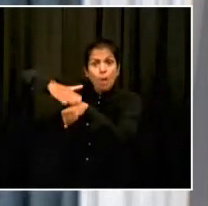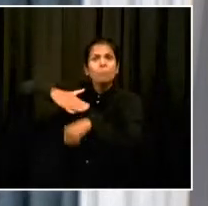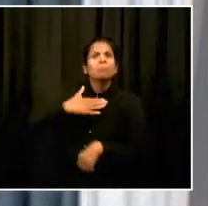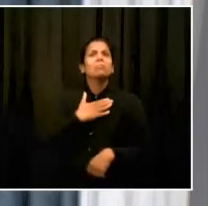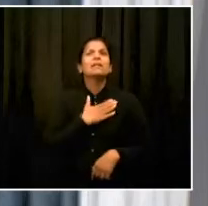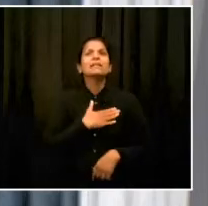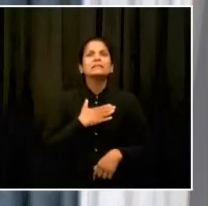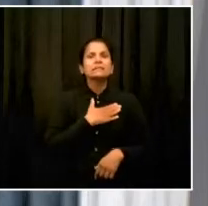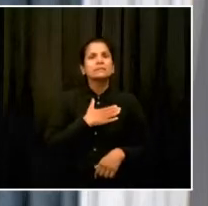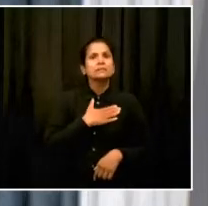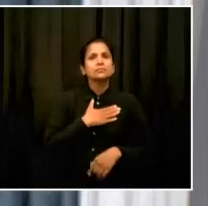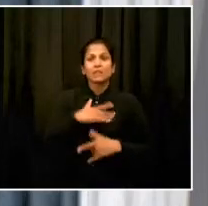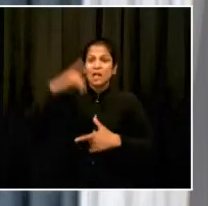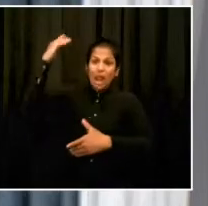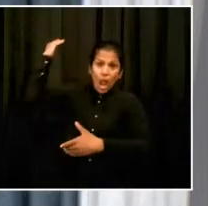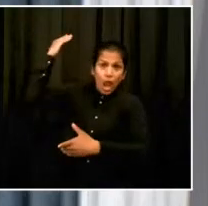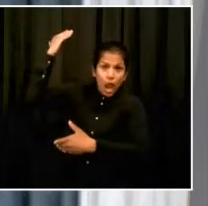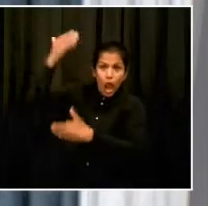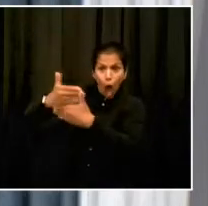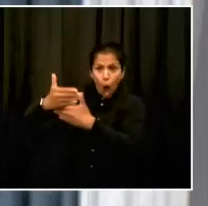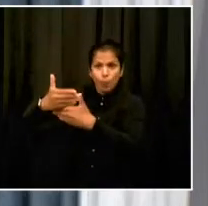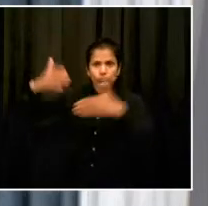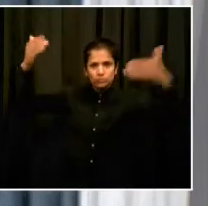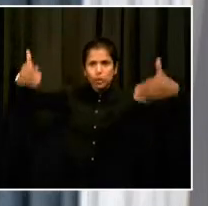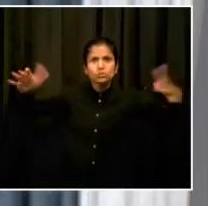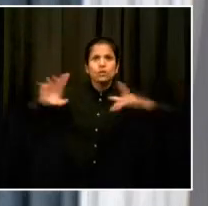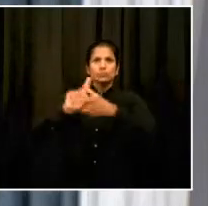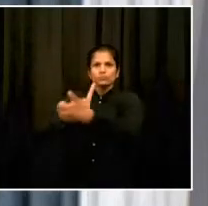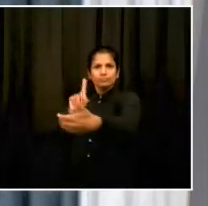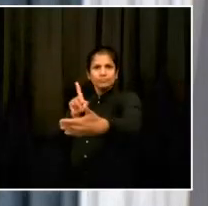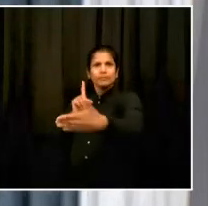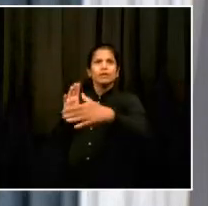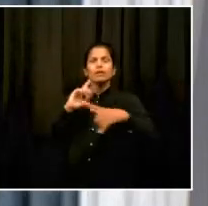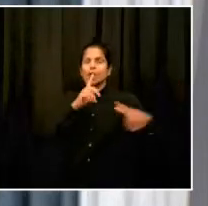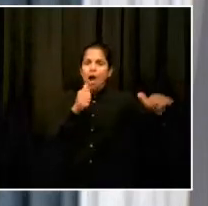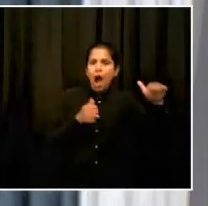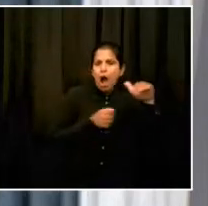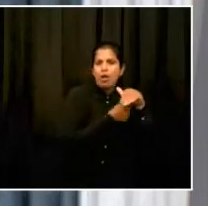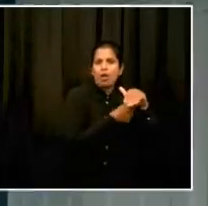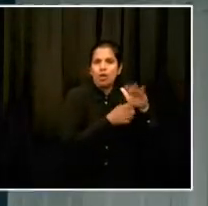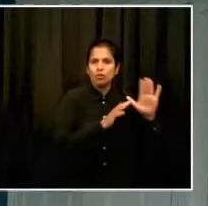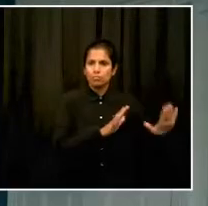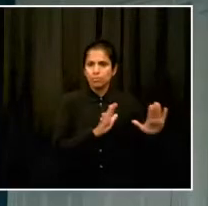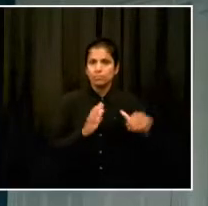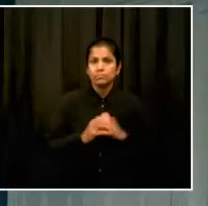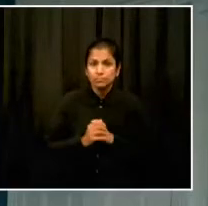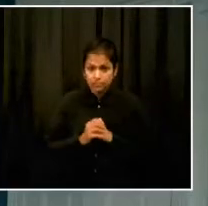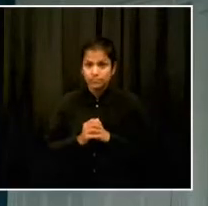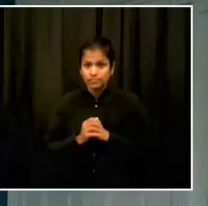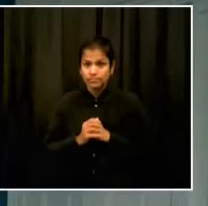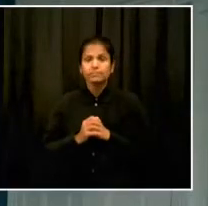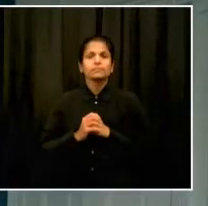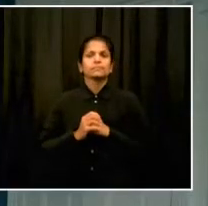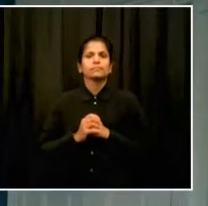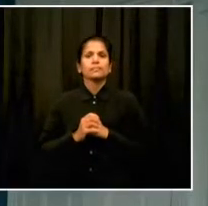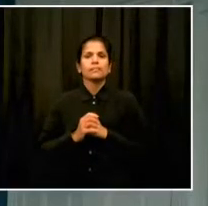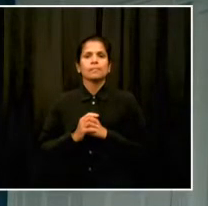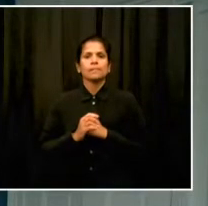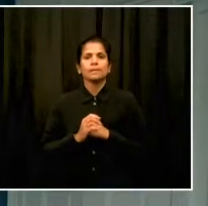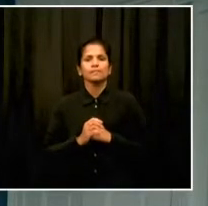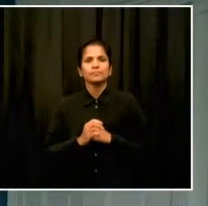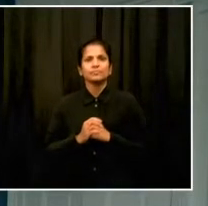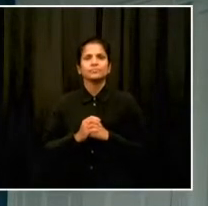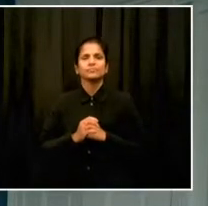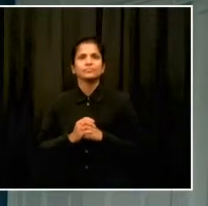while the waves might be appealing, the rip currents from this storm can be life-threatening. Thanks. Thank you very